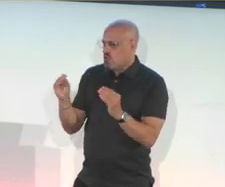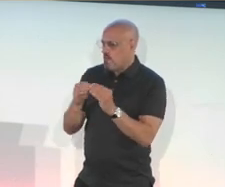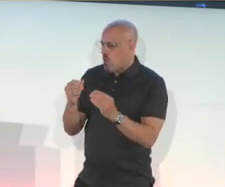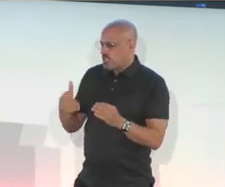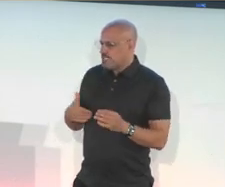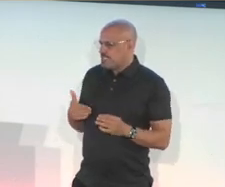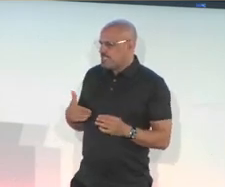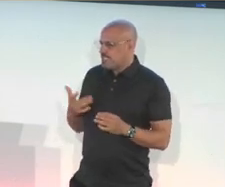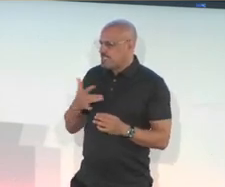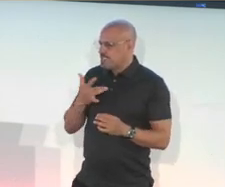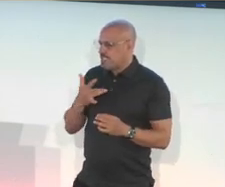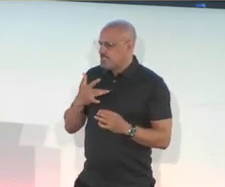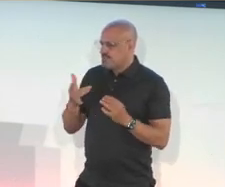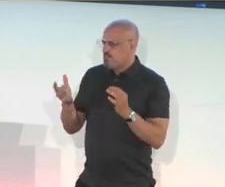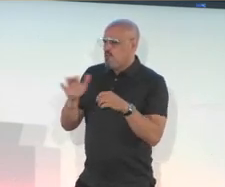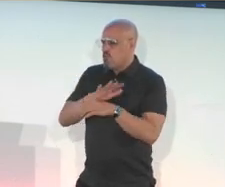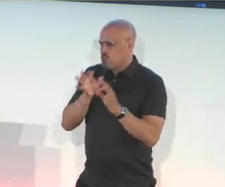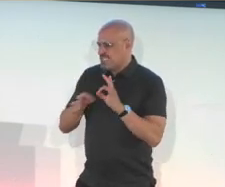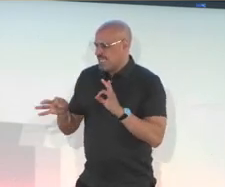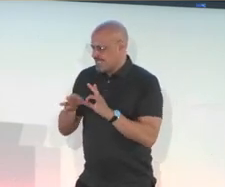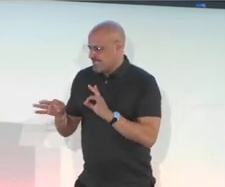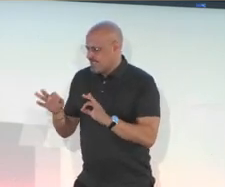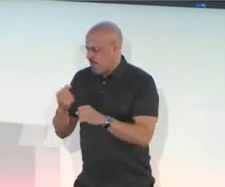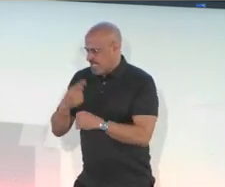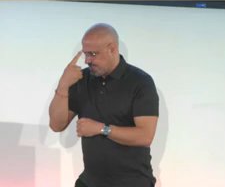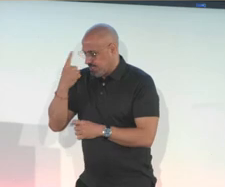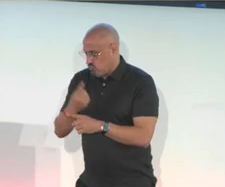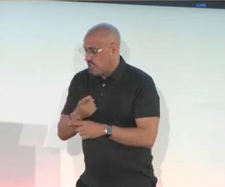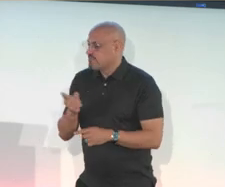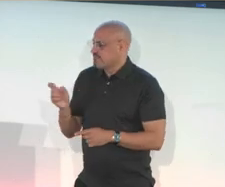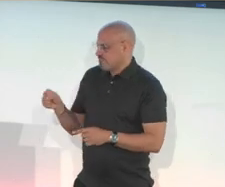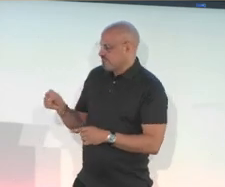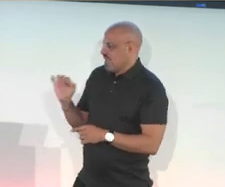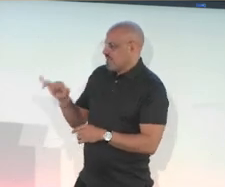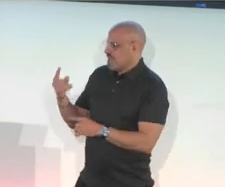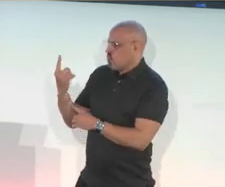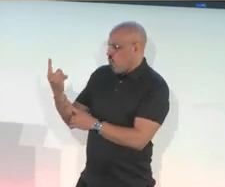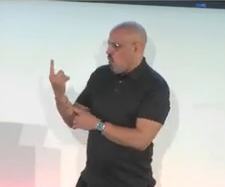sensible sentences. Exactly. That is